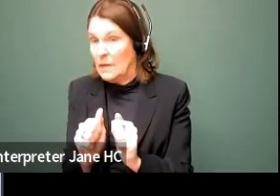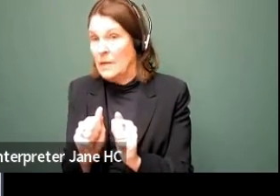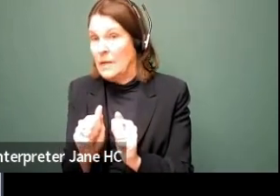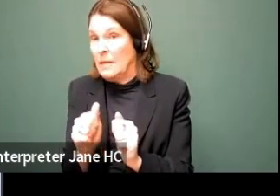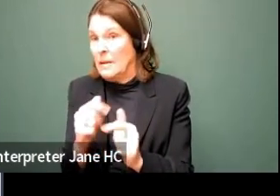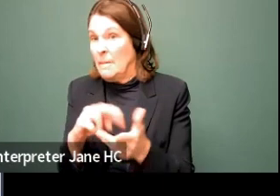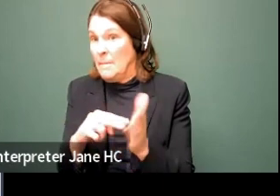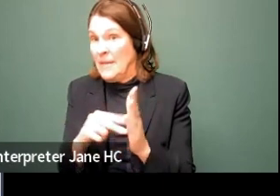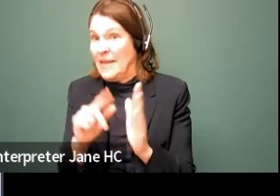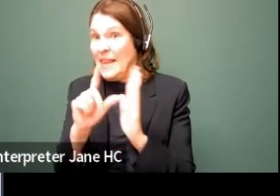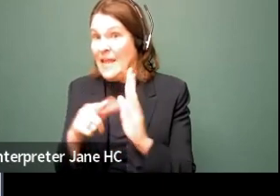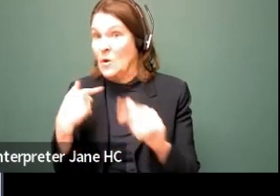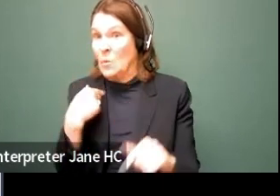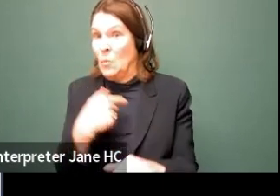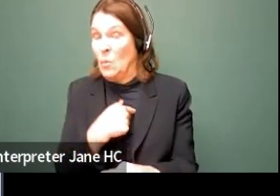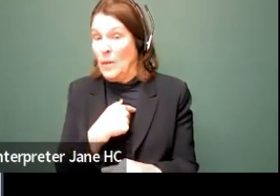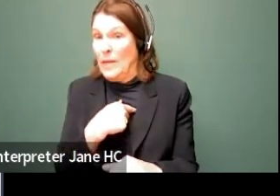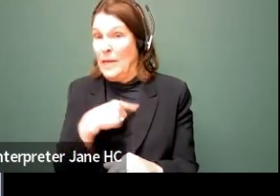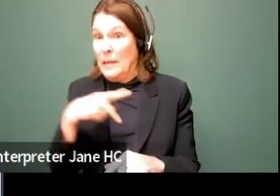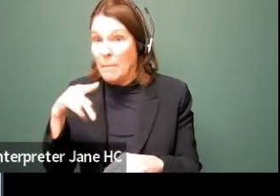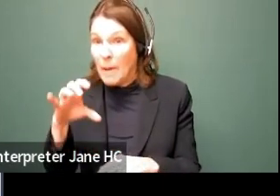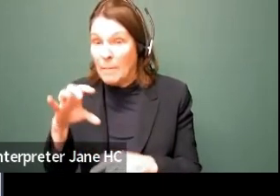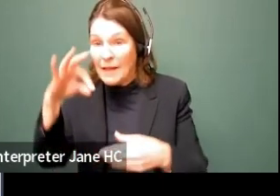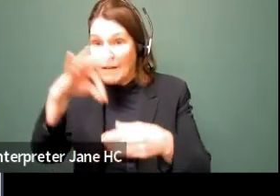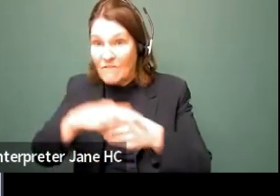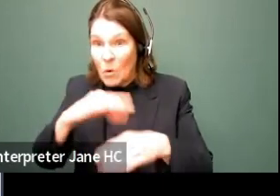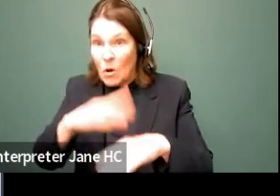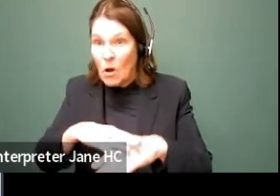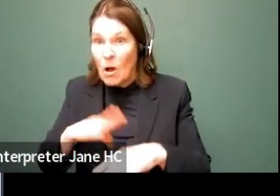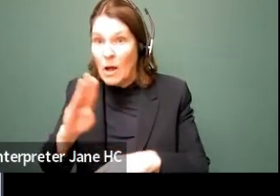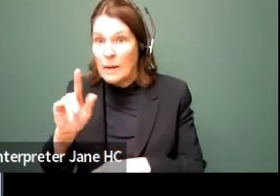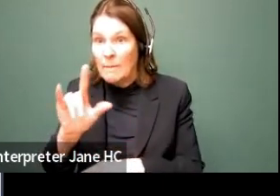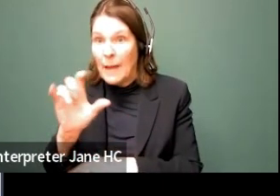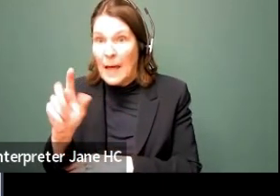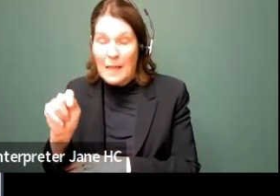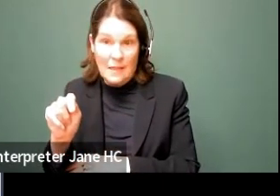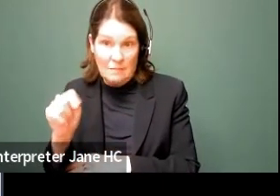voted on, things of that nature.